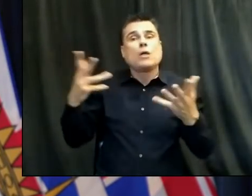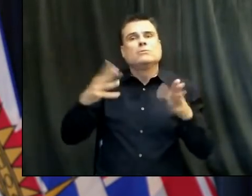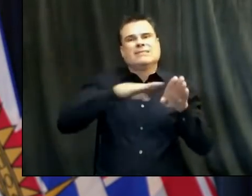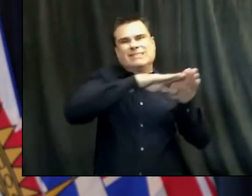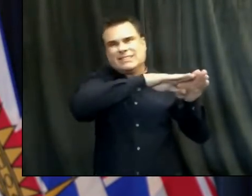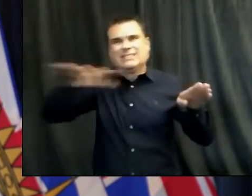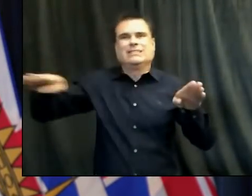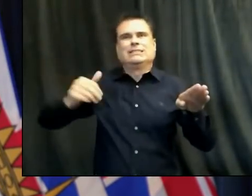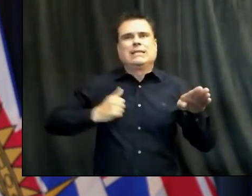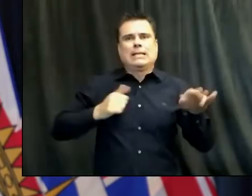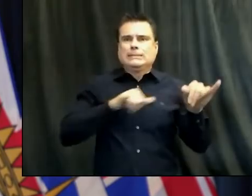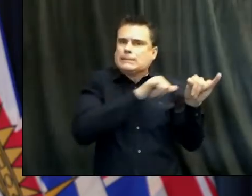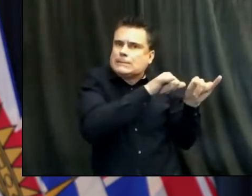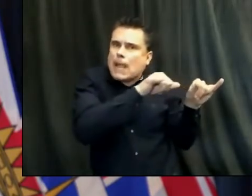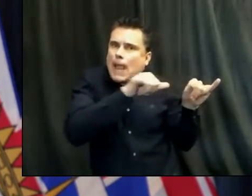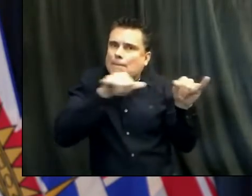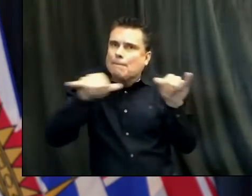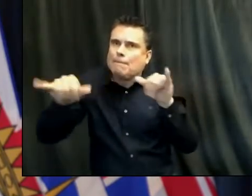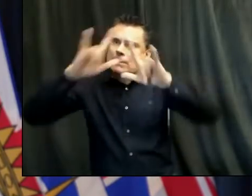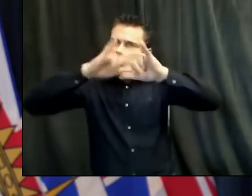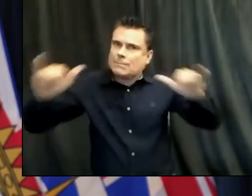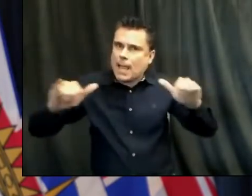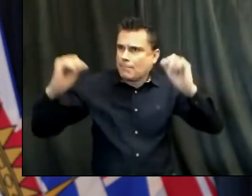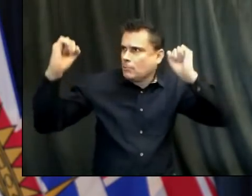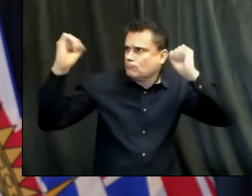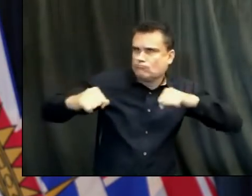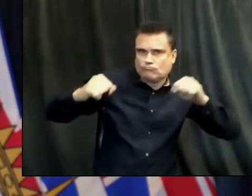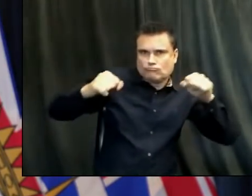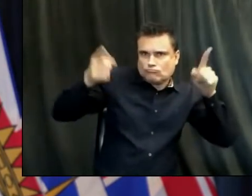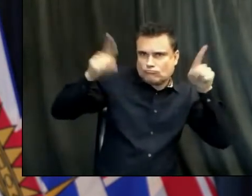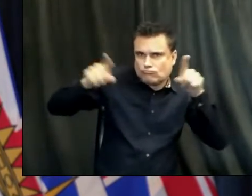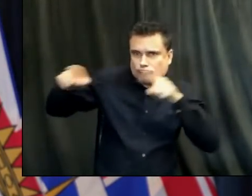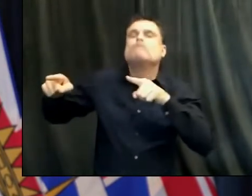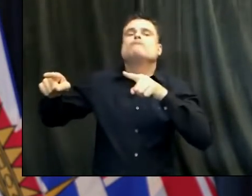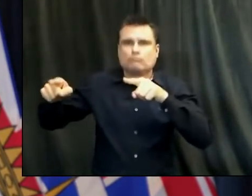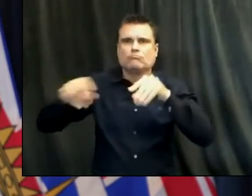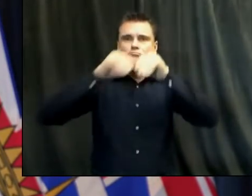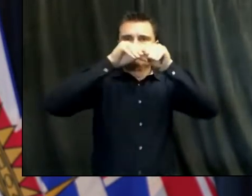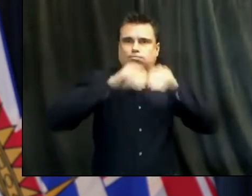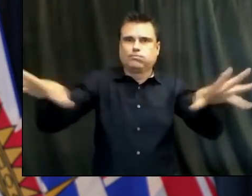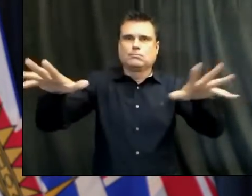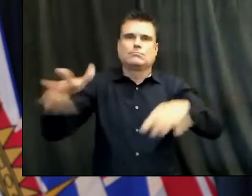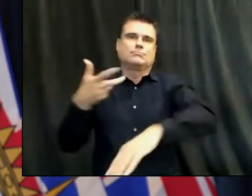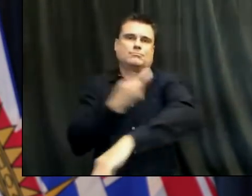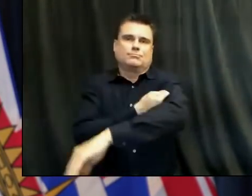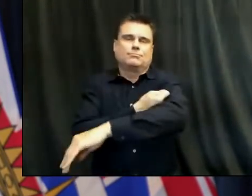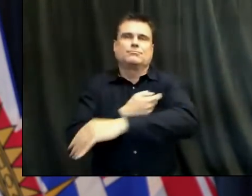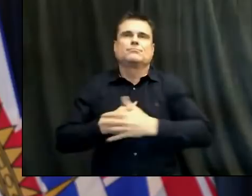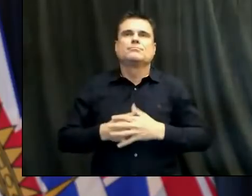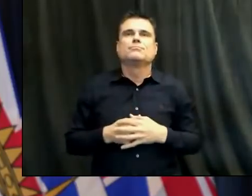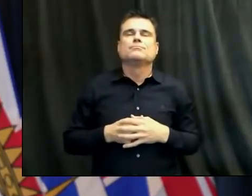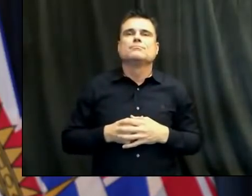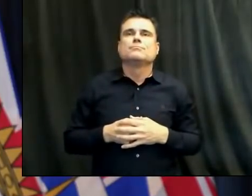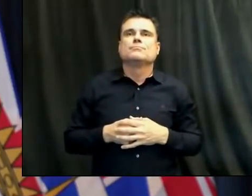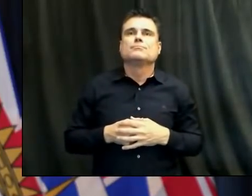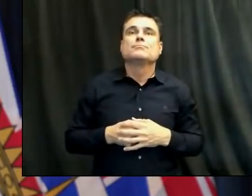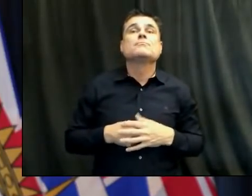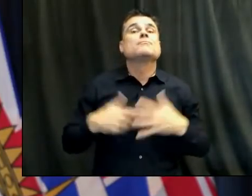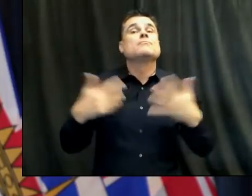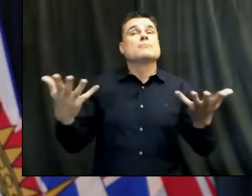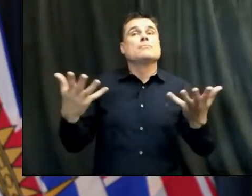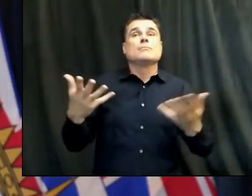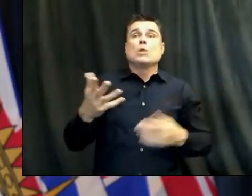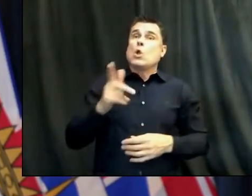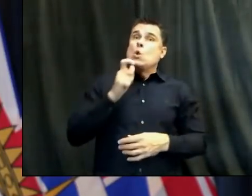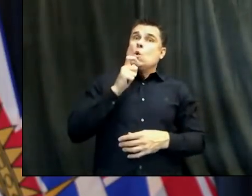will align with the agreed upon principles and with the agreed upon priority groups that the